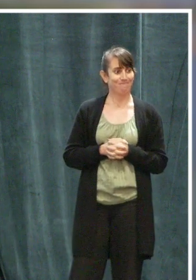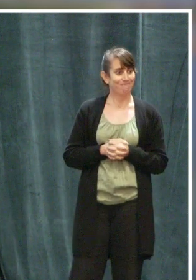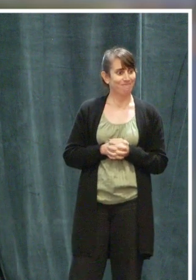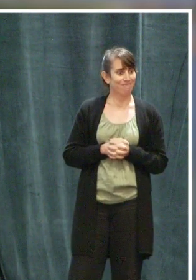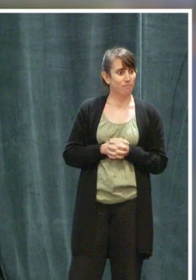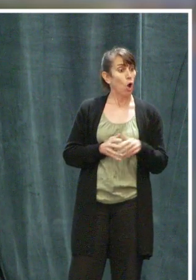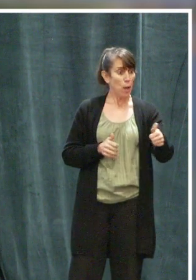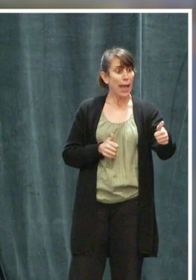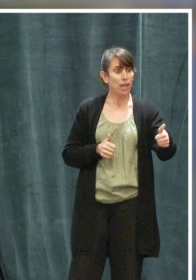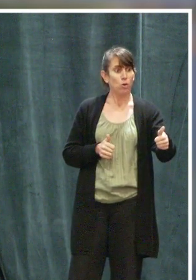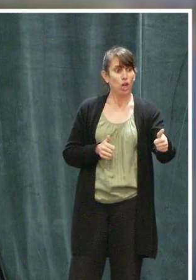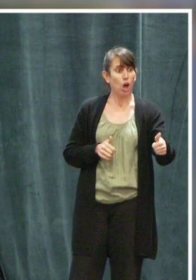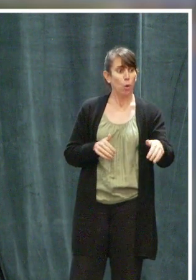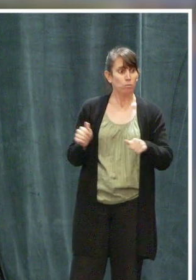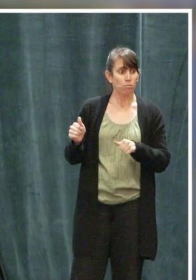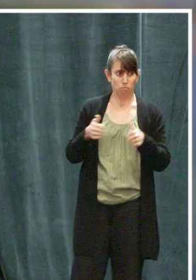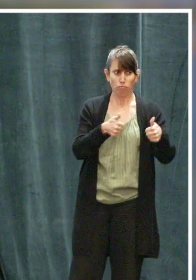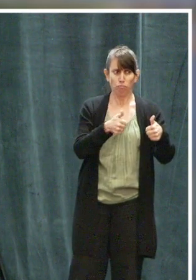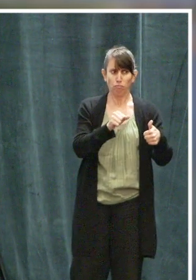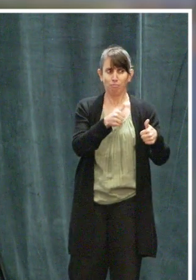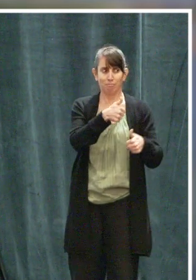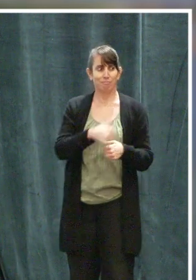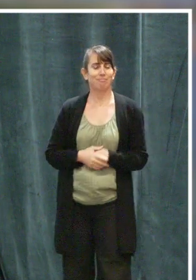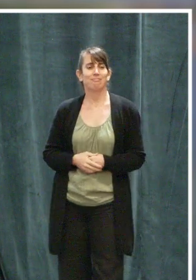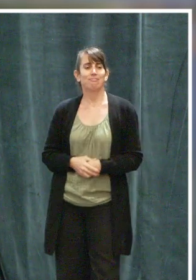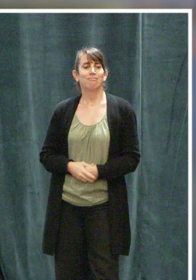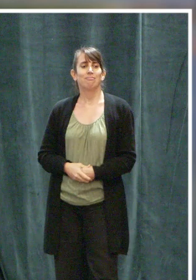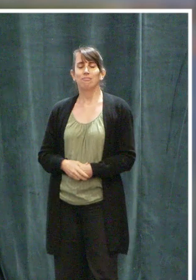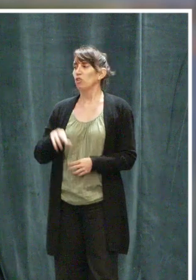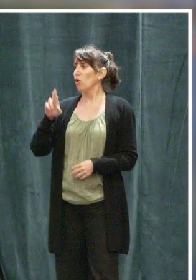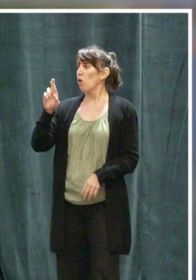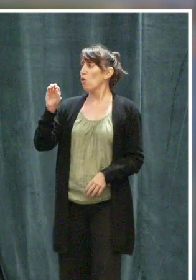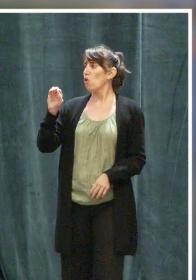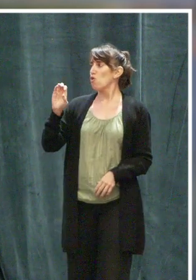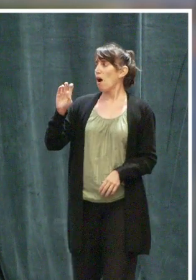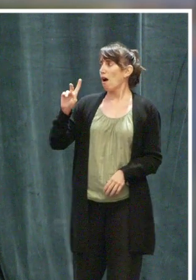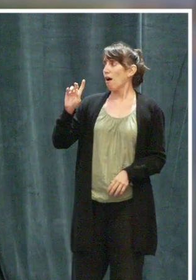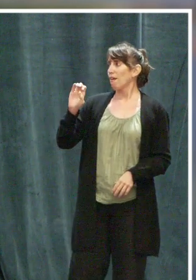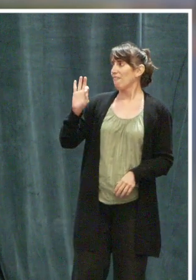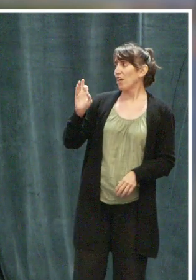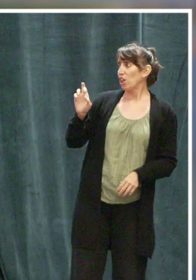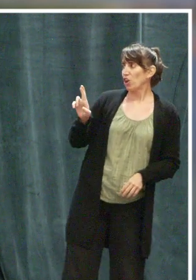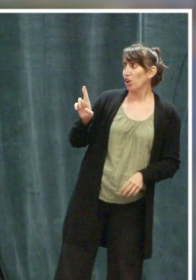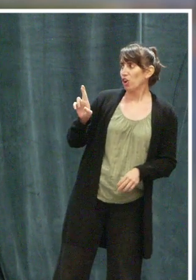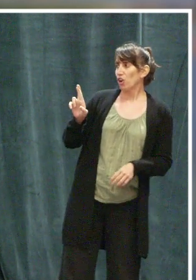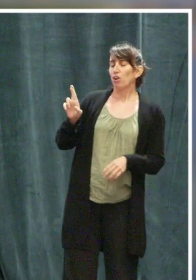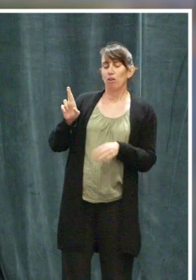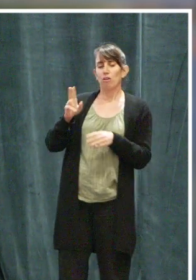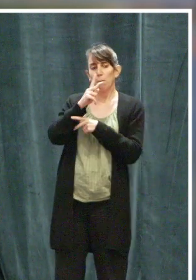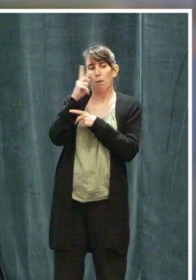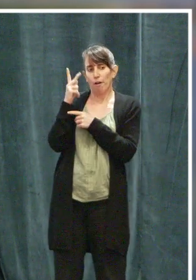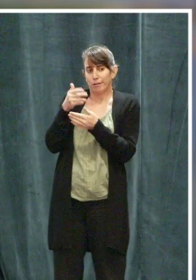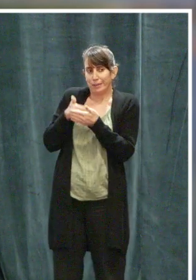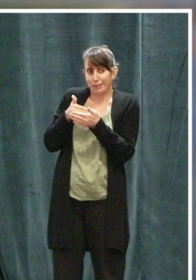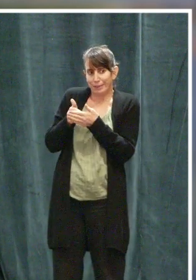The Rockefeller Park and the North neighborhood. Well, Rockefeller Park is in lockstep with the rest of the